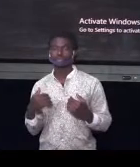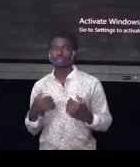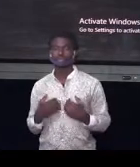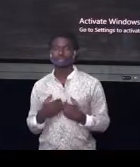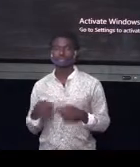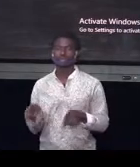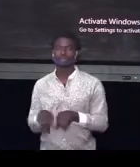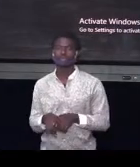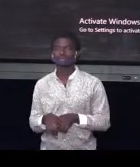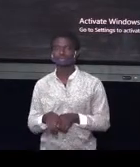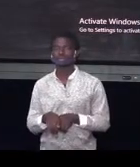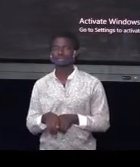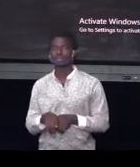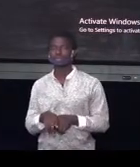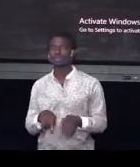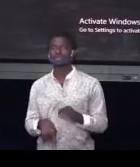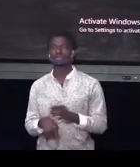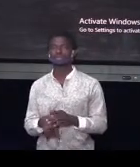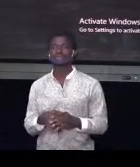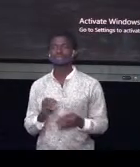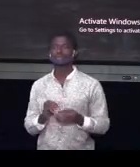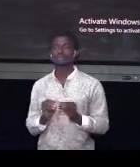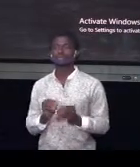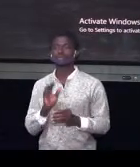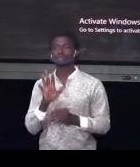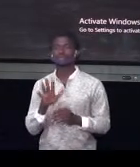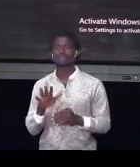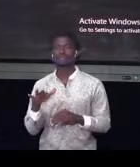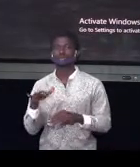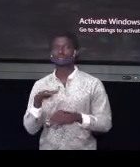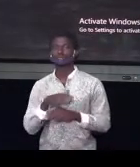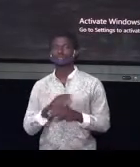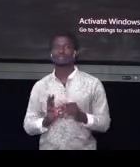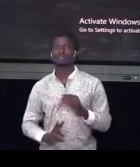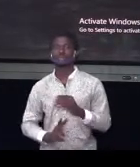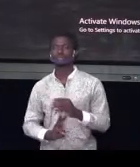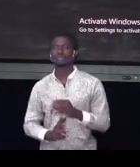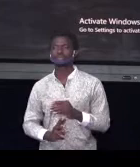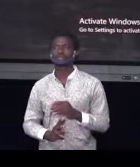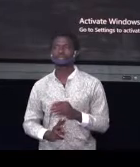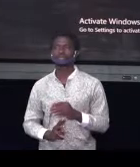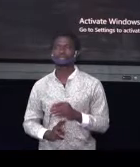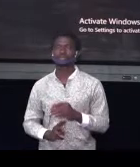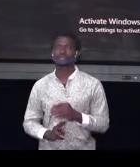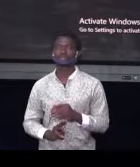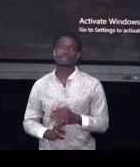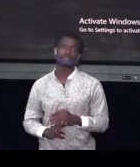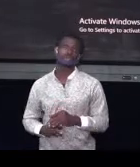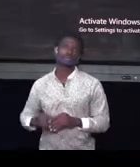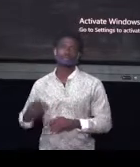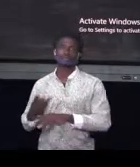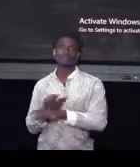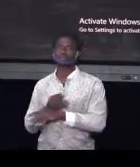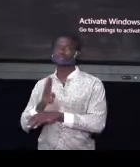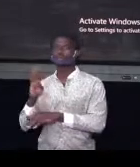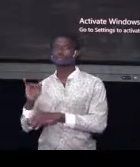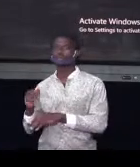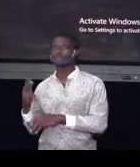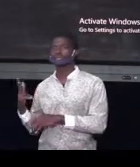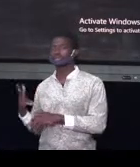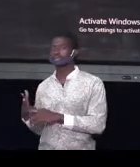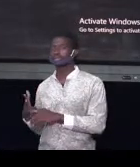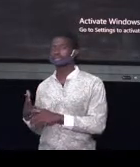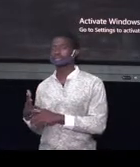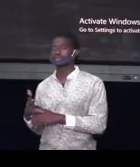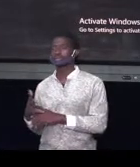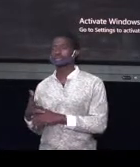a denominator of 18. So let's go. So 5 over 6, to make it have a denominator of 18, I will have to multiply by 3 because 6